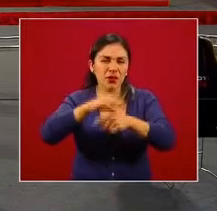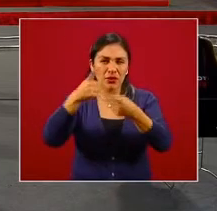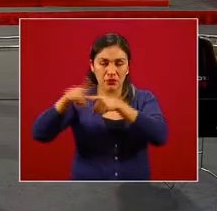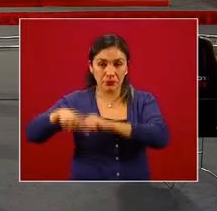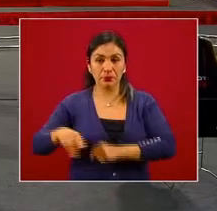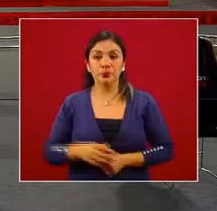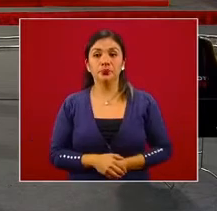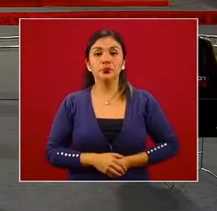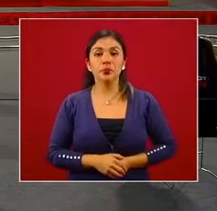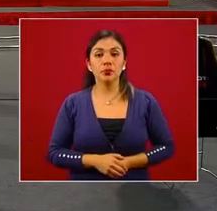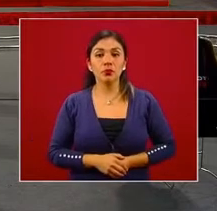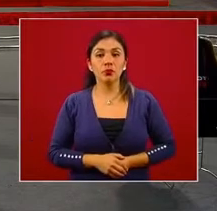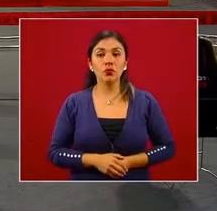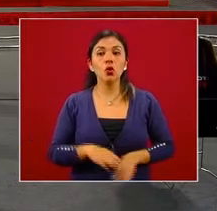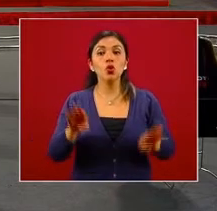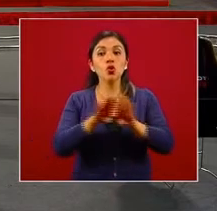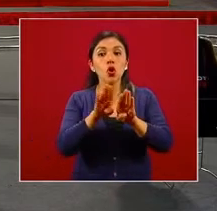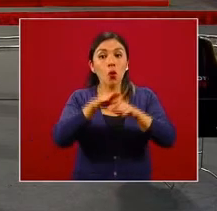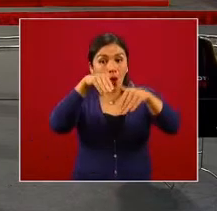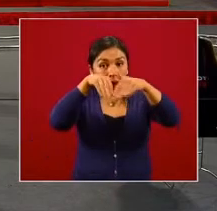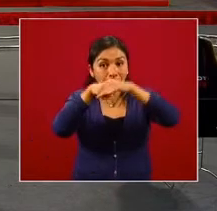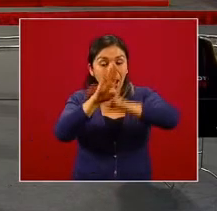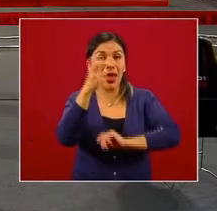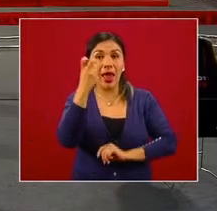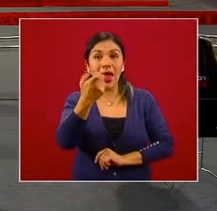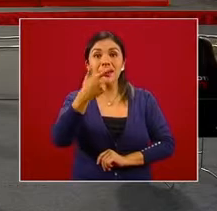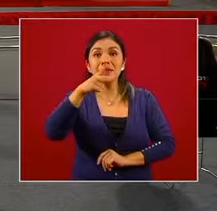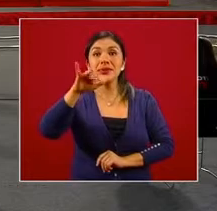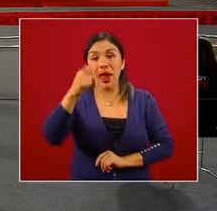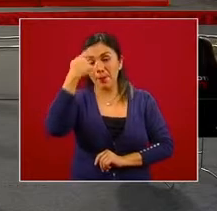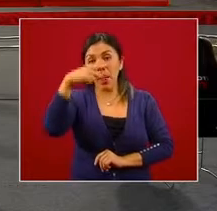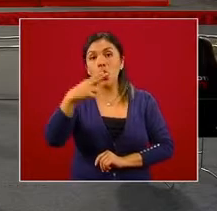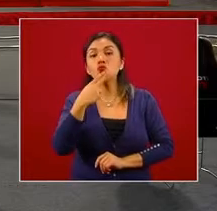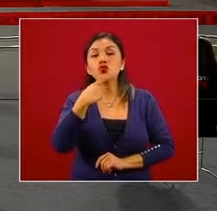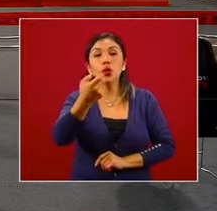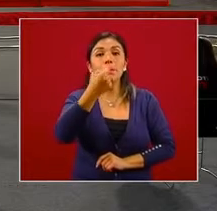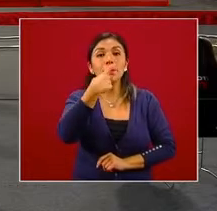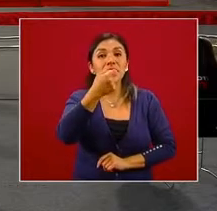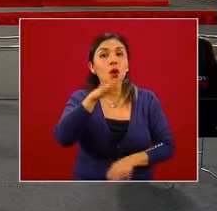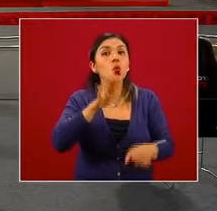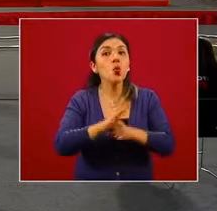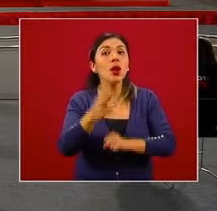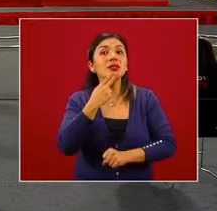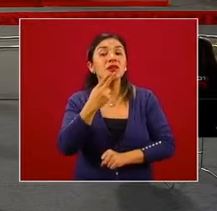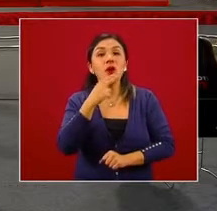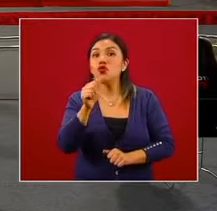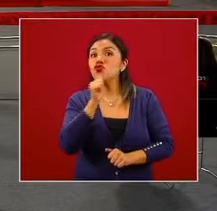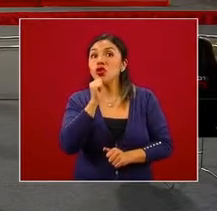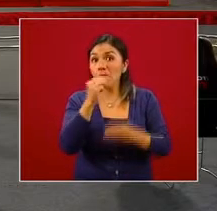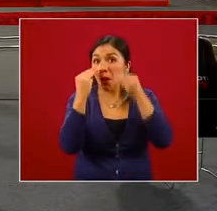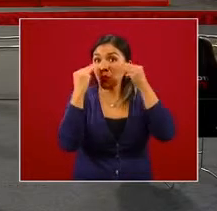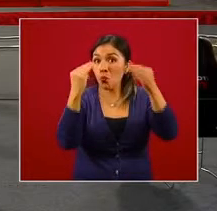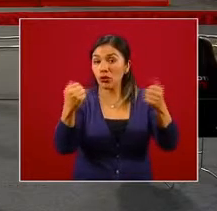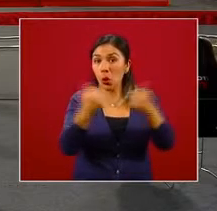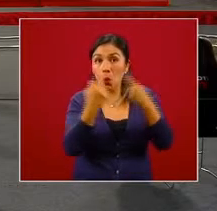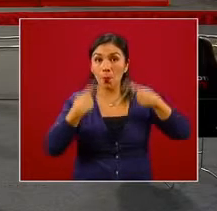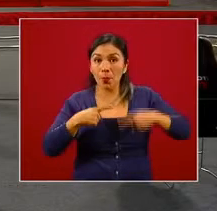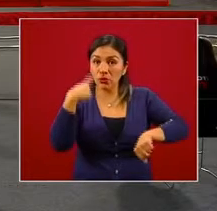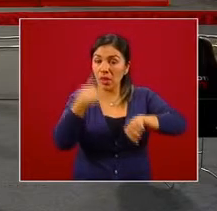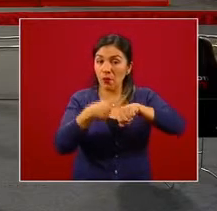If you're a person with a disability, you have another tab. There are a number of tabs right up there. You can see here